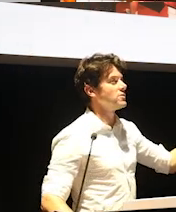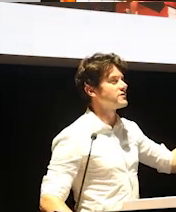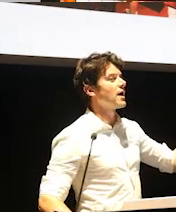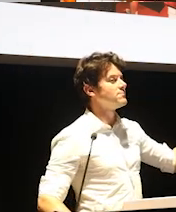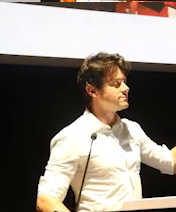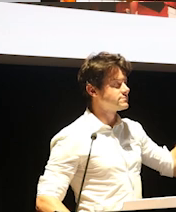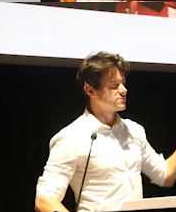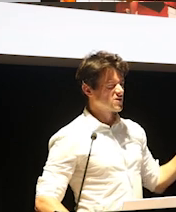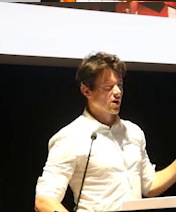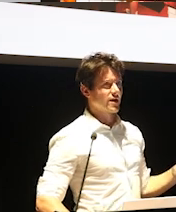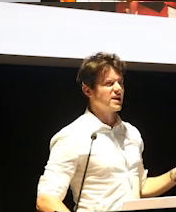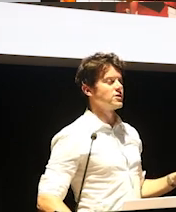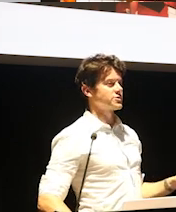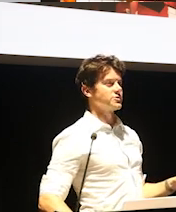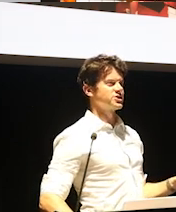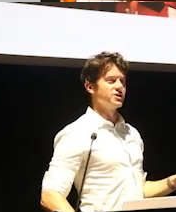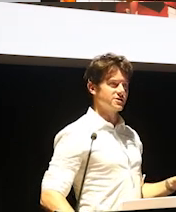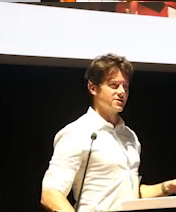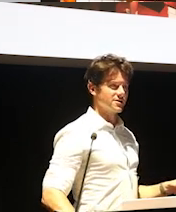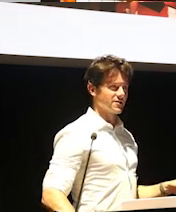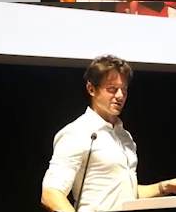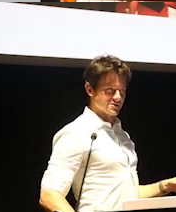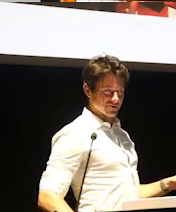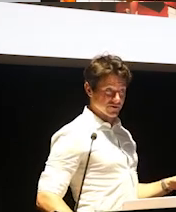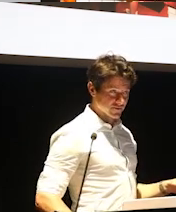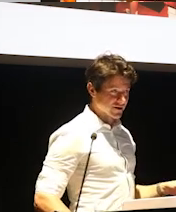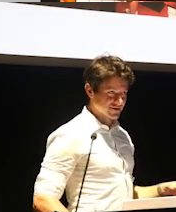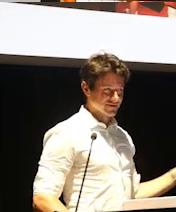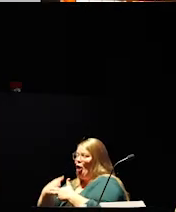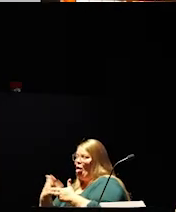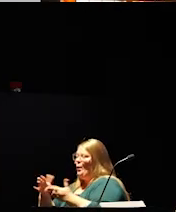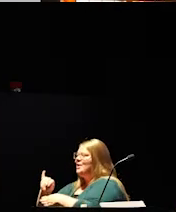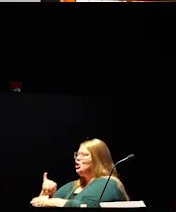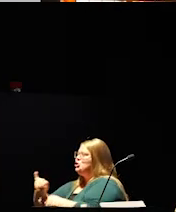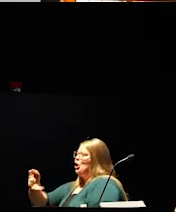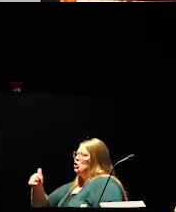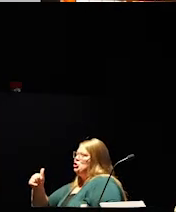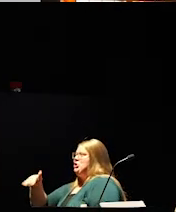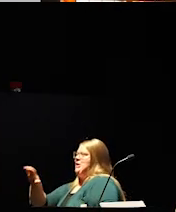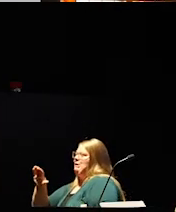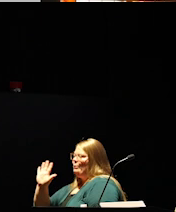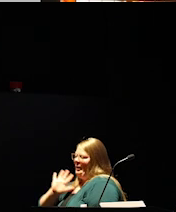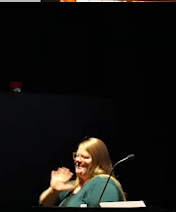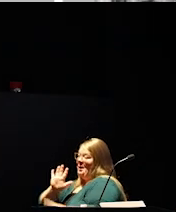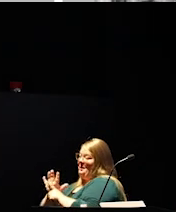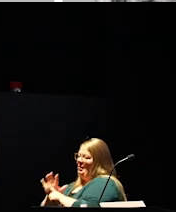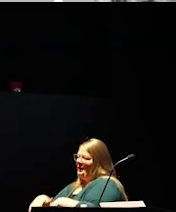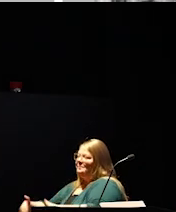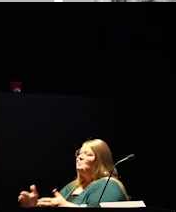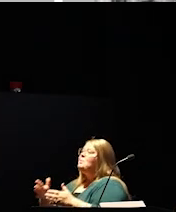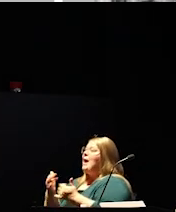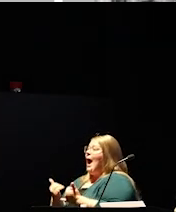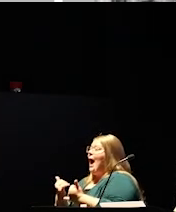very cool at the time. We called that industrial chic. I think they still do, but anyway, like found a lot of things we can get it done. But here